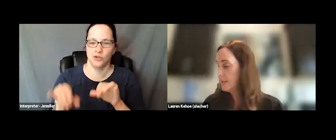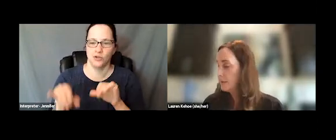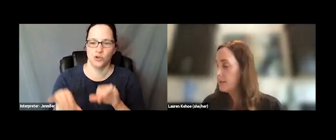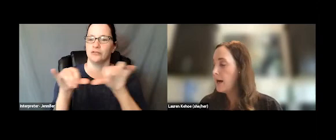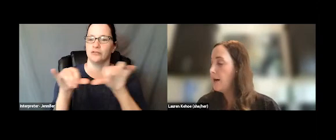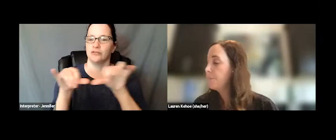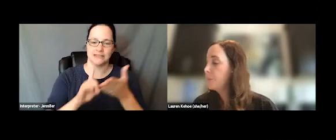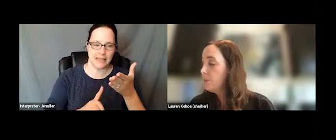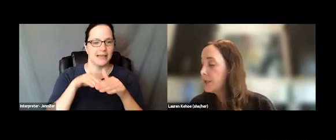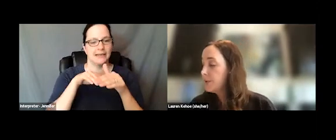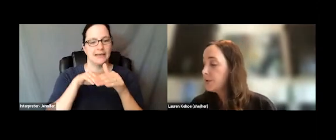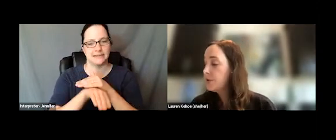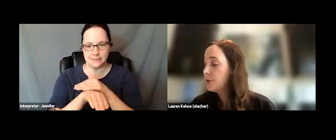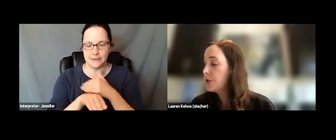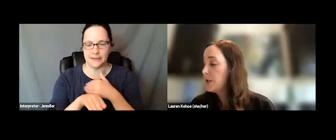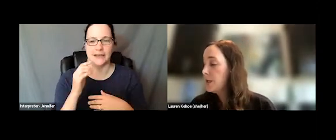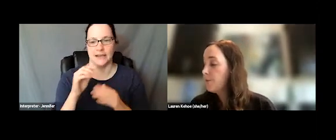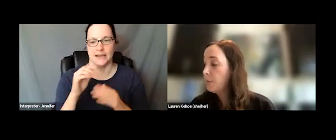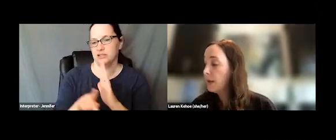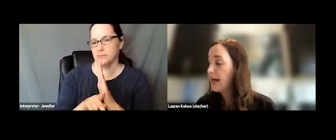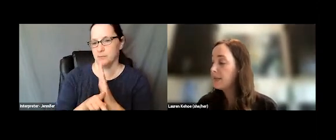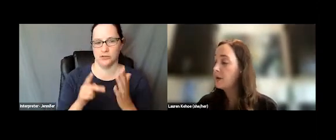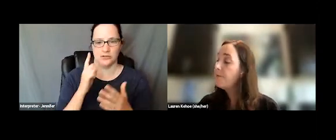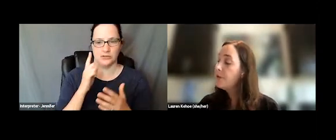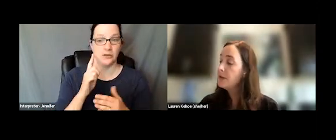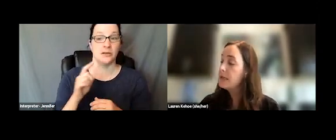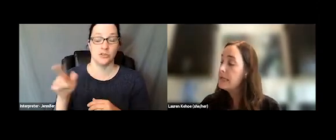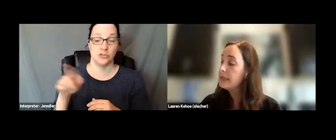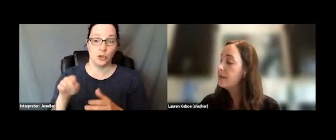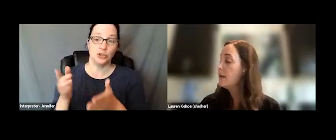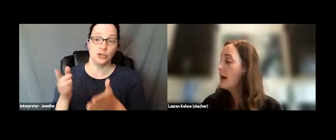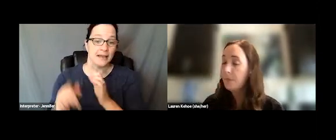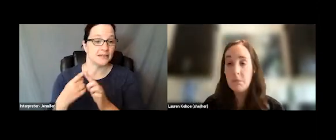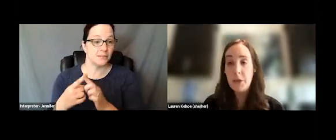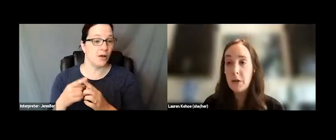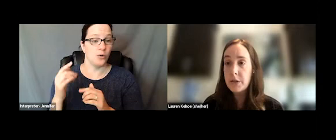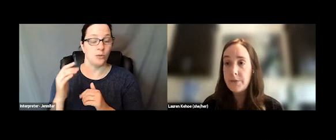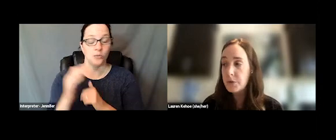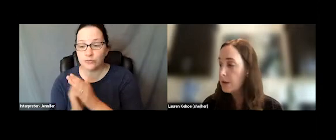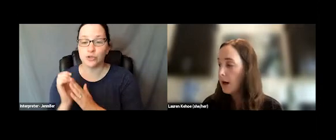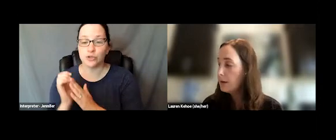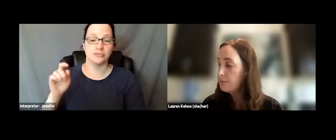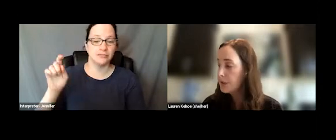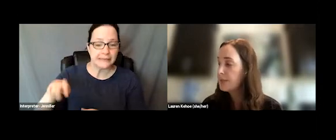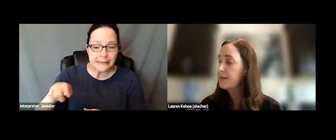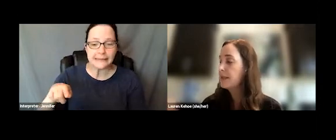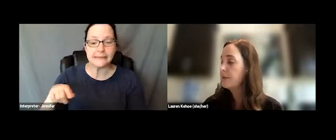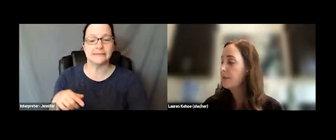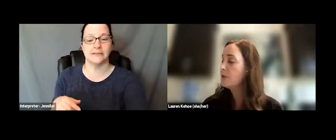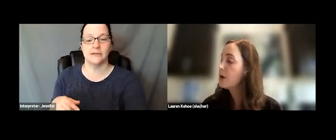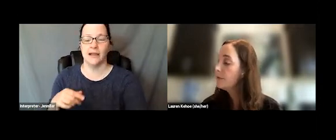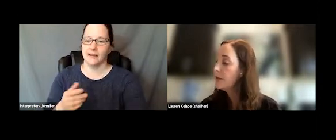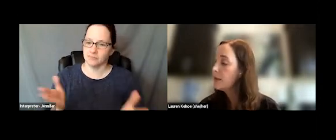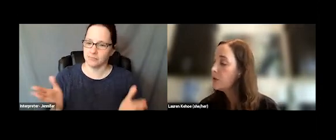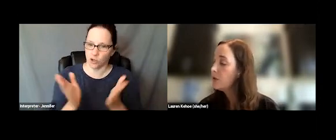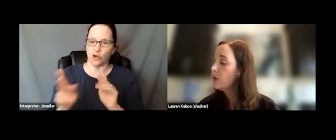and accessibility principles. So she informally asked about comfort and needs, encouraged participants to keep their